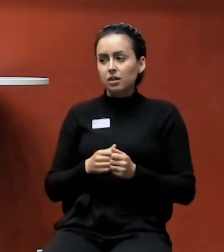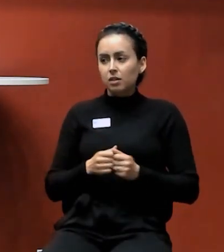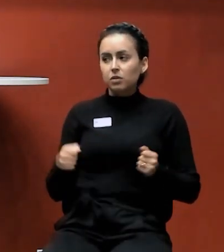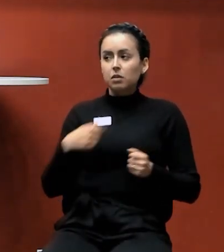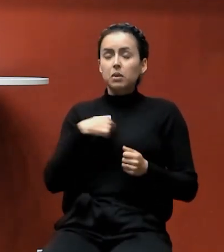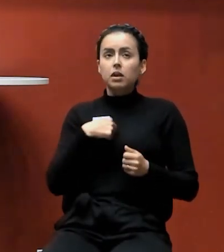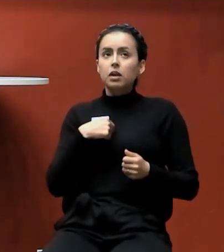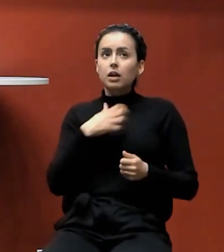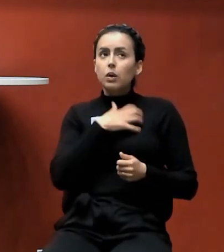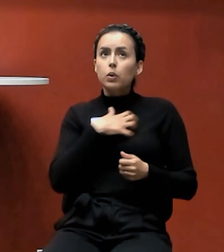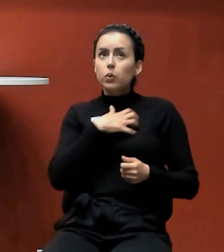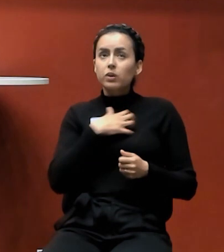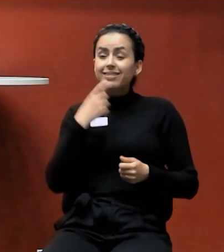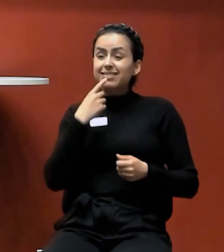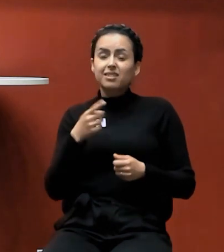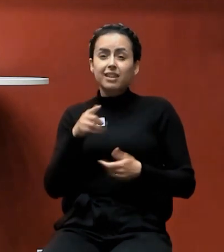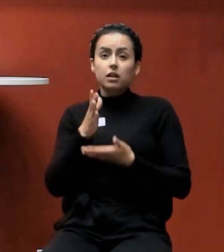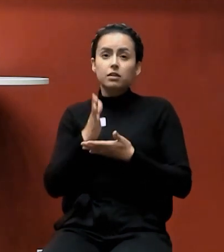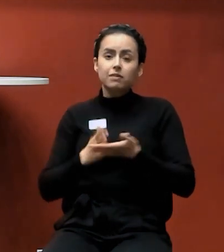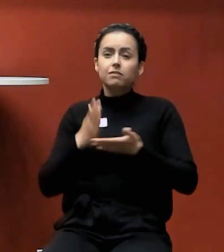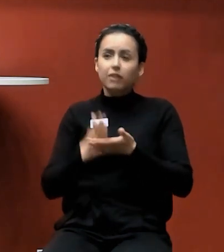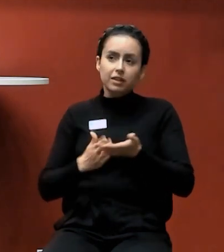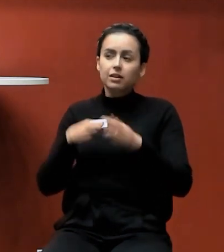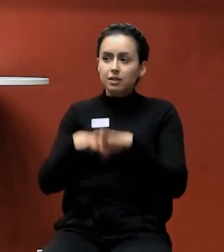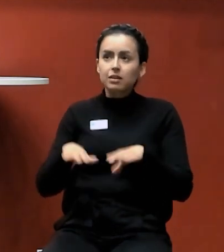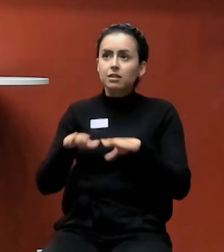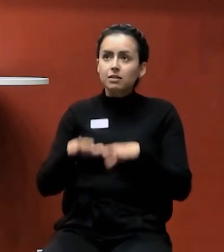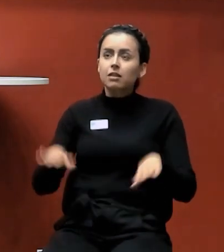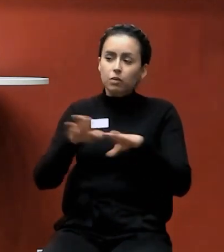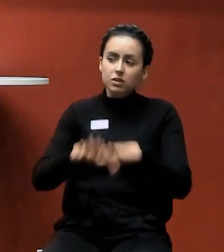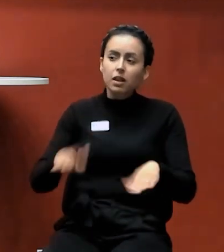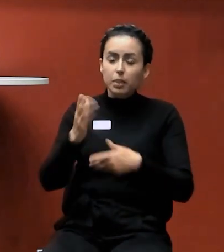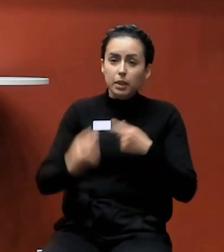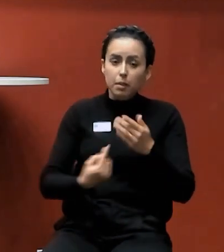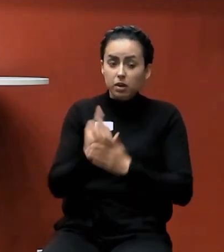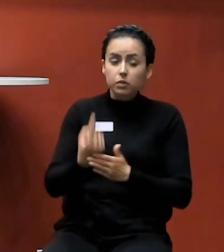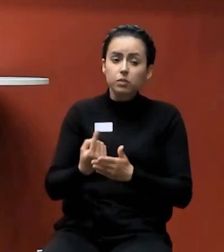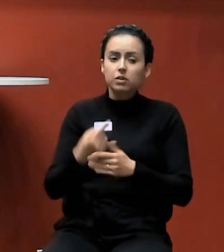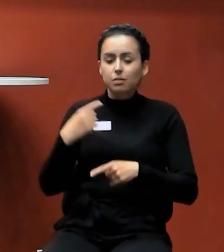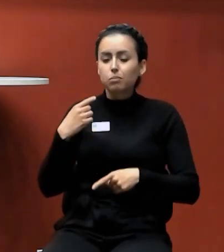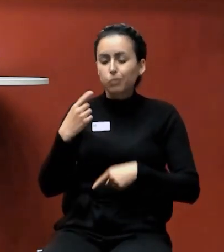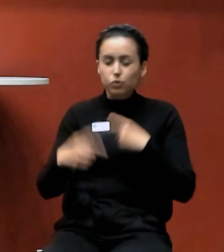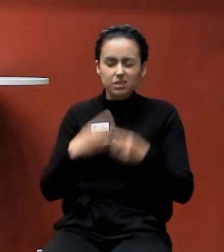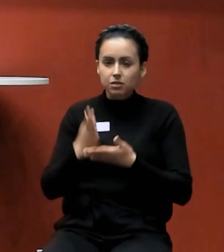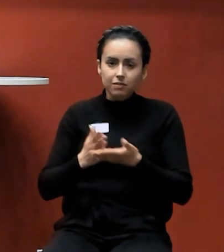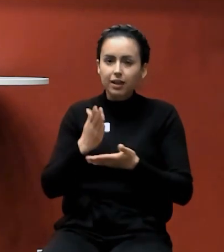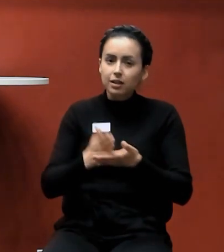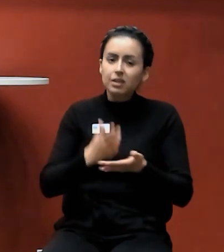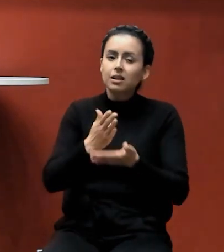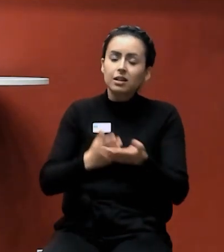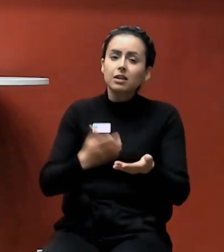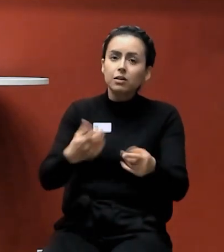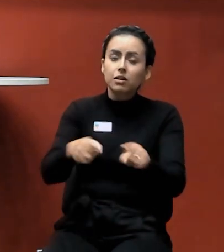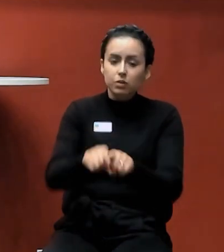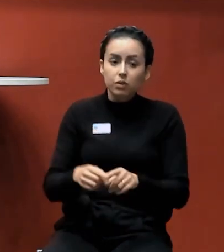is, this is a gradual process. We need also to ask ourselves, do people close to